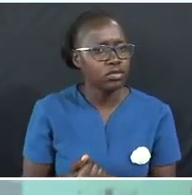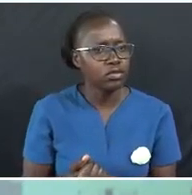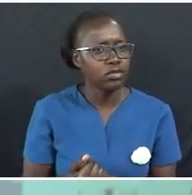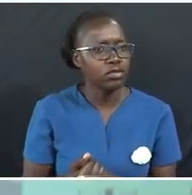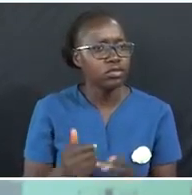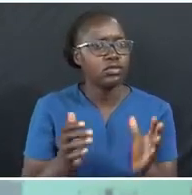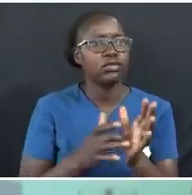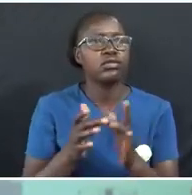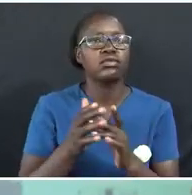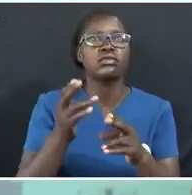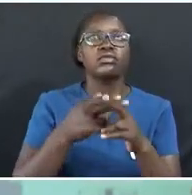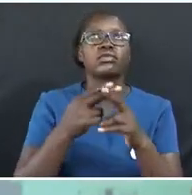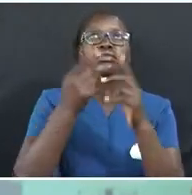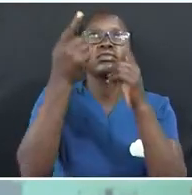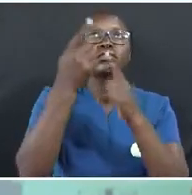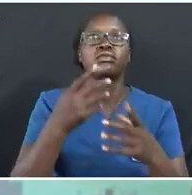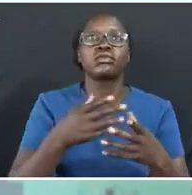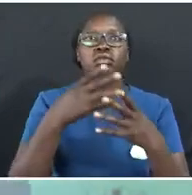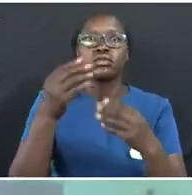Jesus is coming soon.